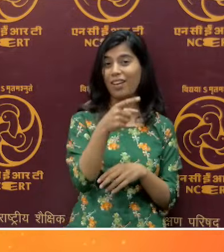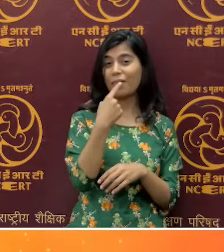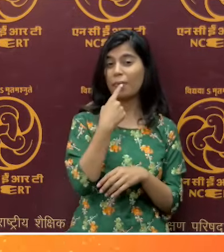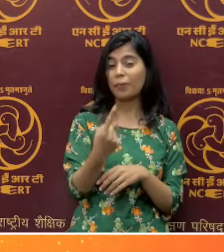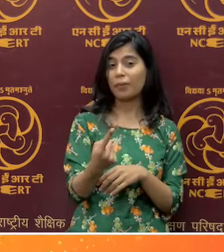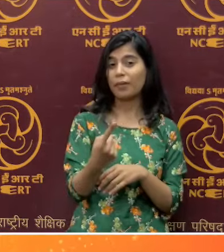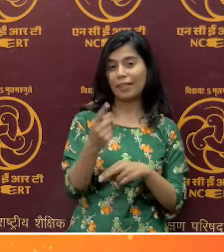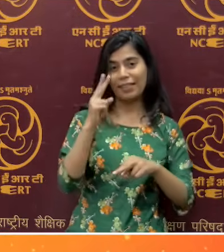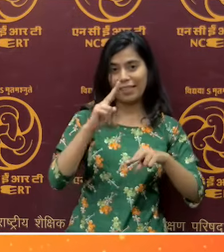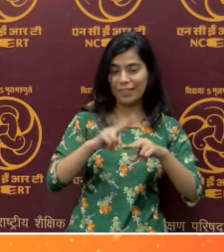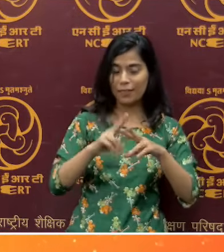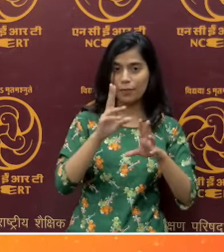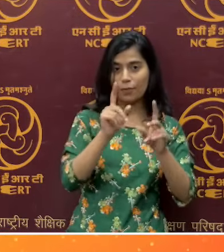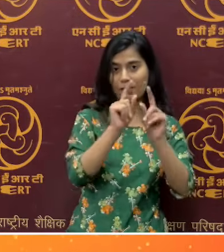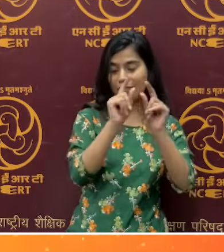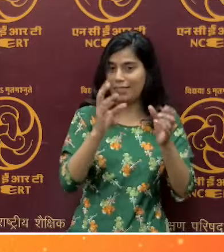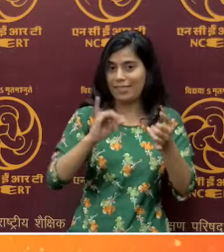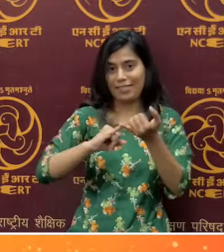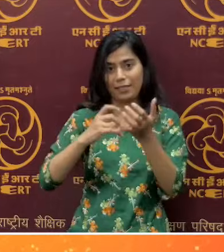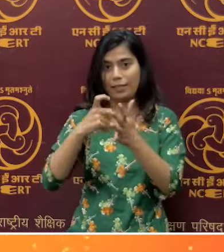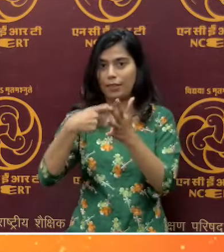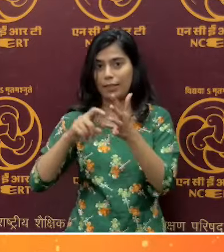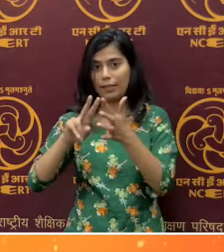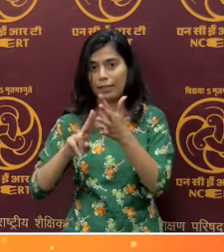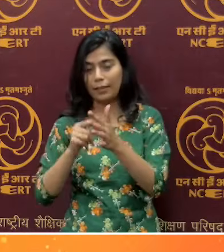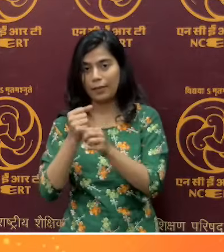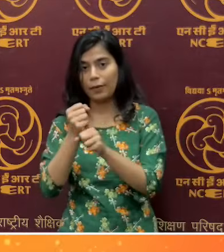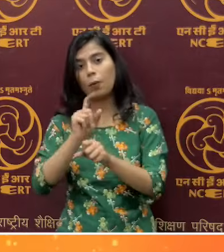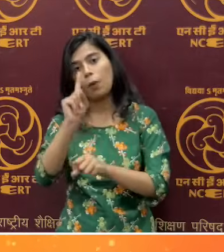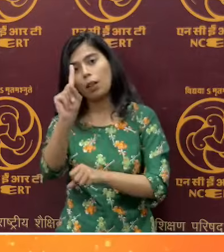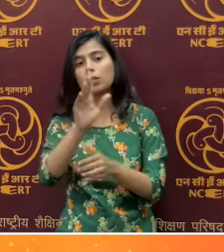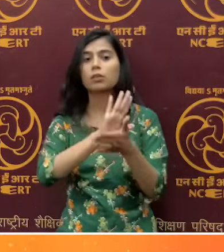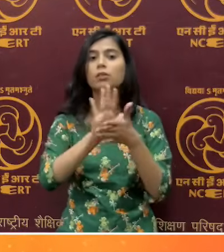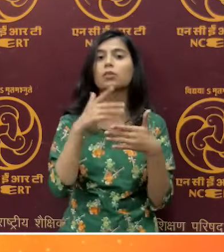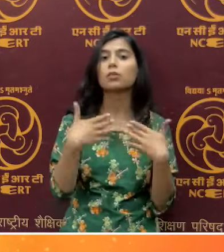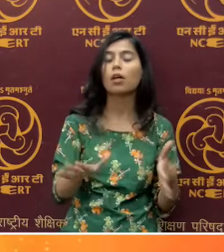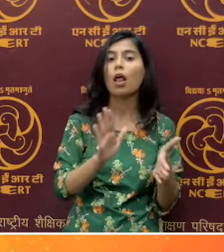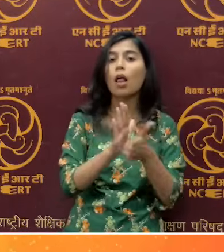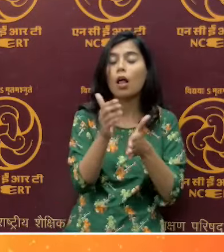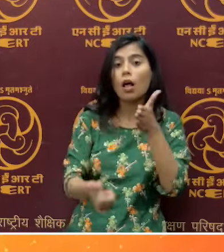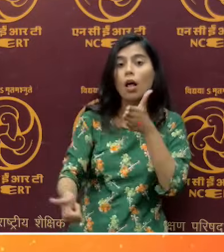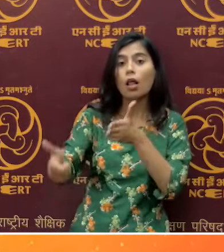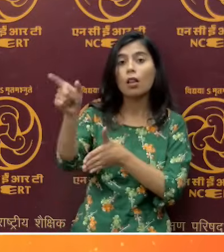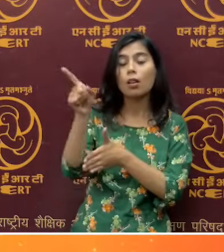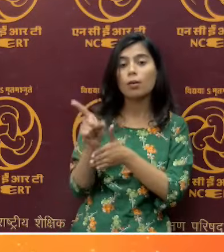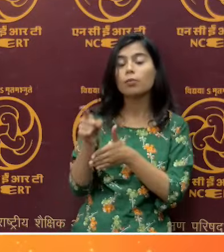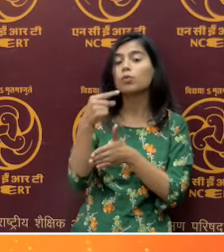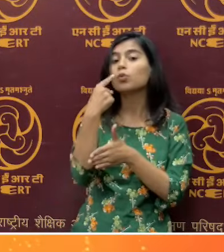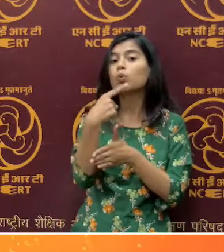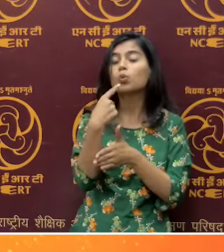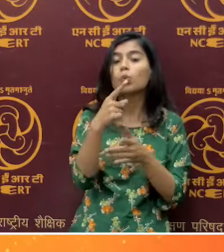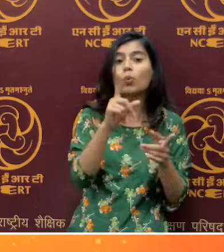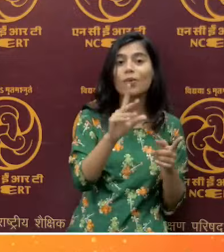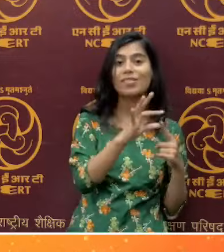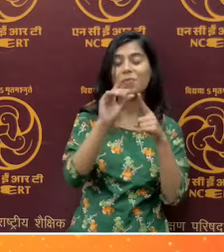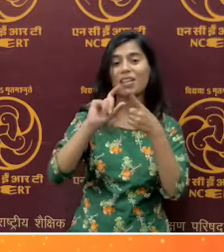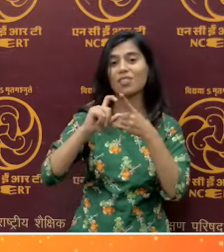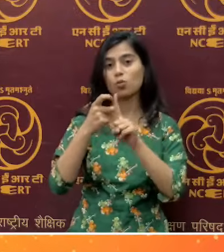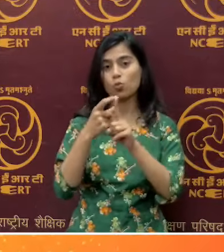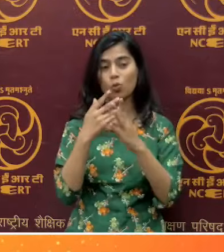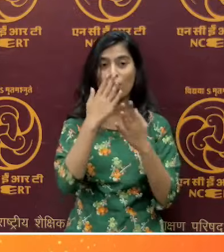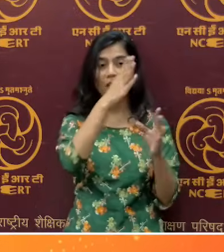1 is completed, okay, and then it will go to the head teacher. Head teacher will assign to the special educator. Right. Then